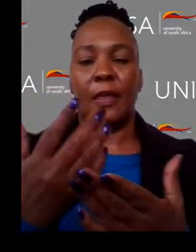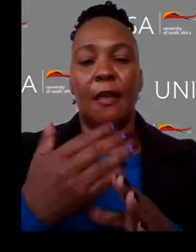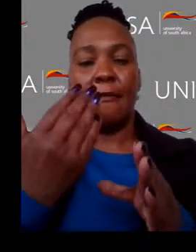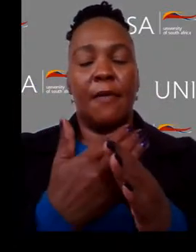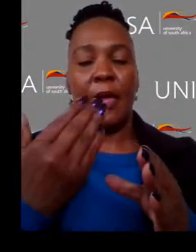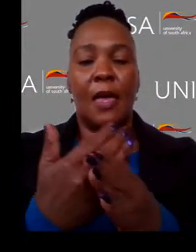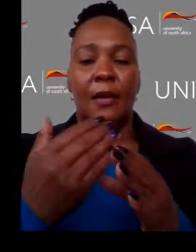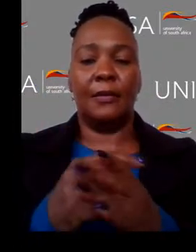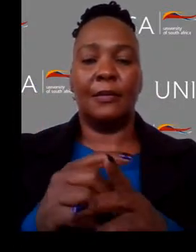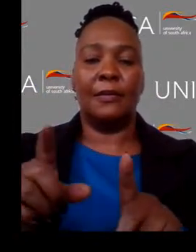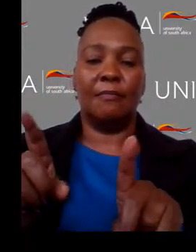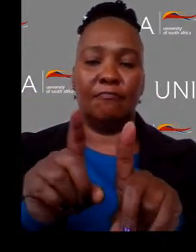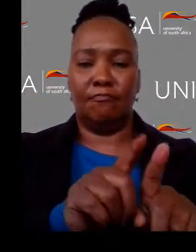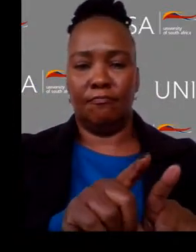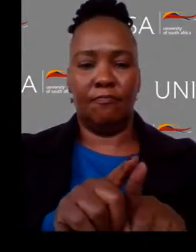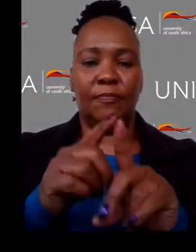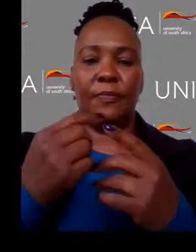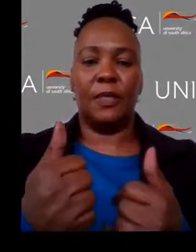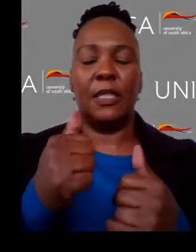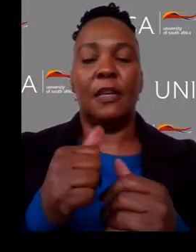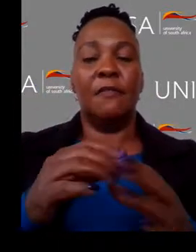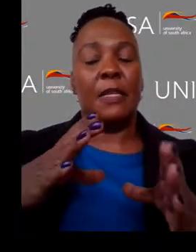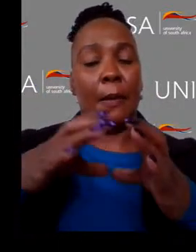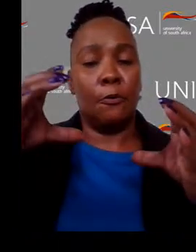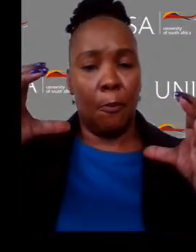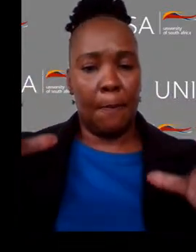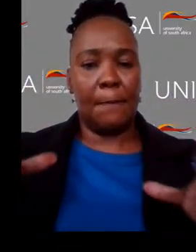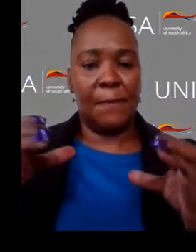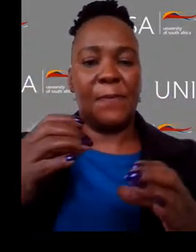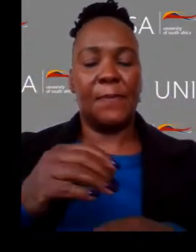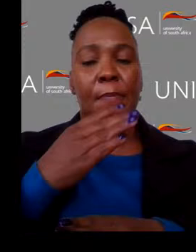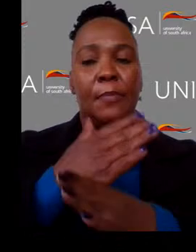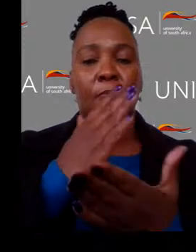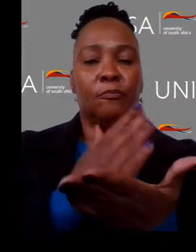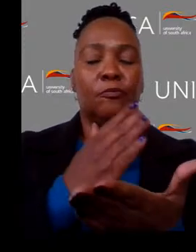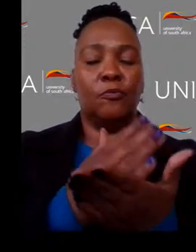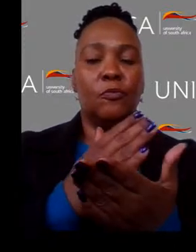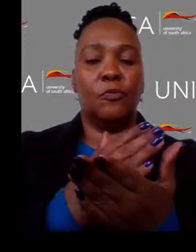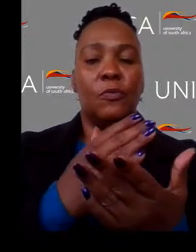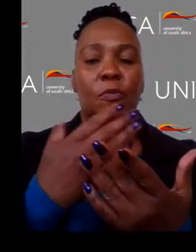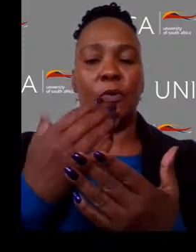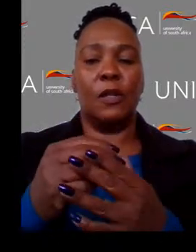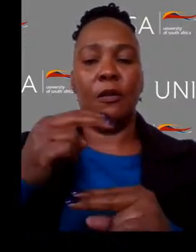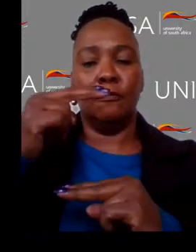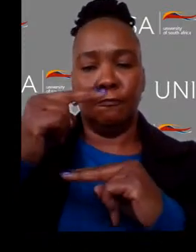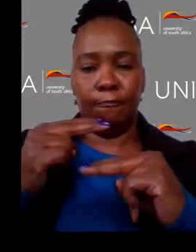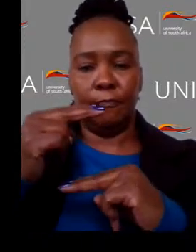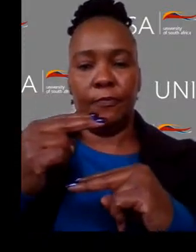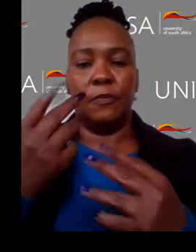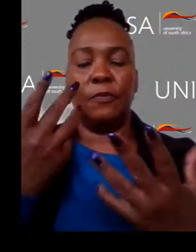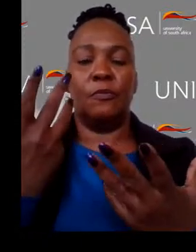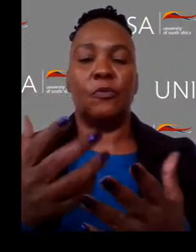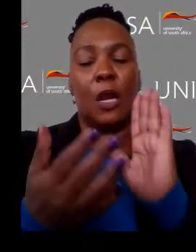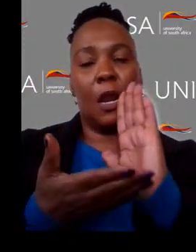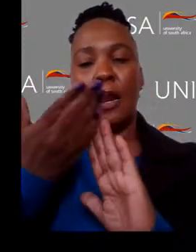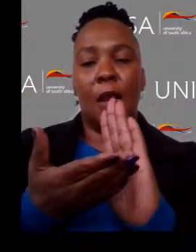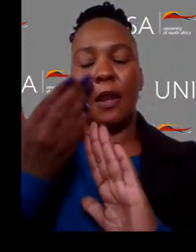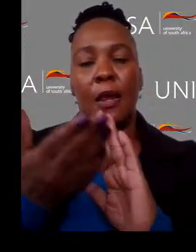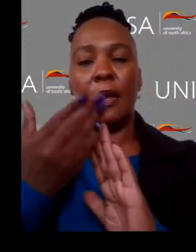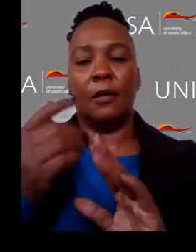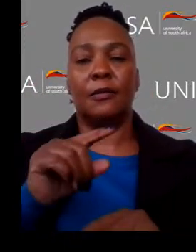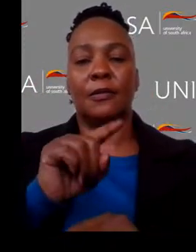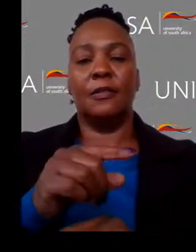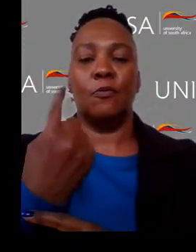is displayed. Usually it's quite big. Make sure also the maximum number of files you can upload. Generally, this is